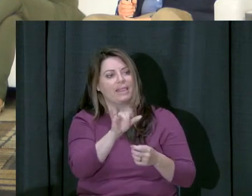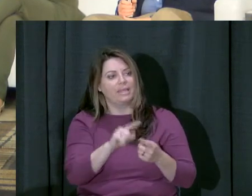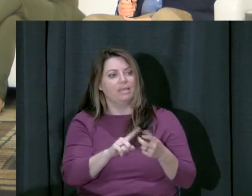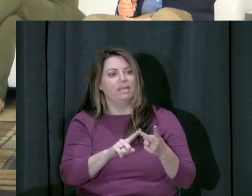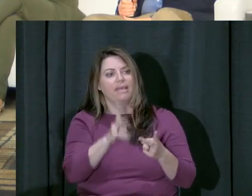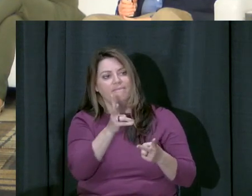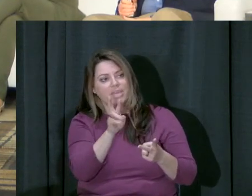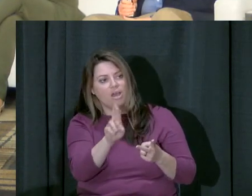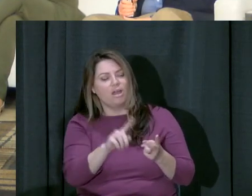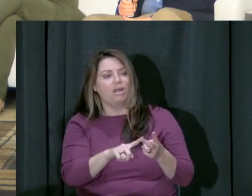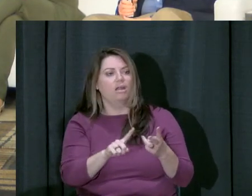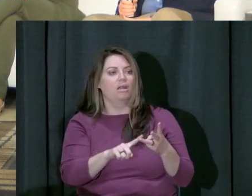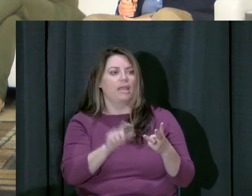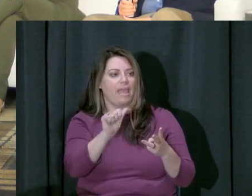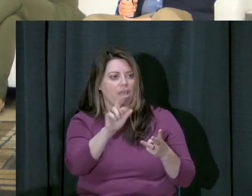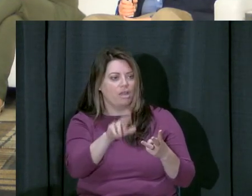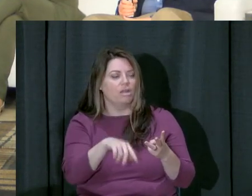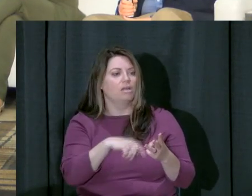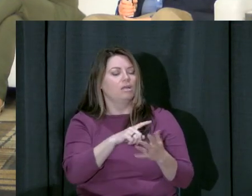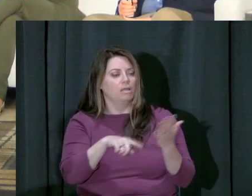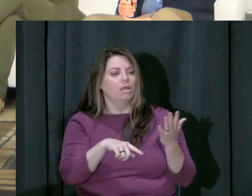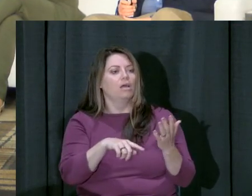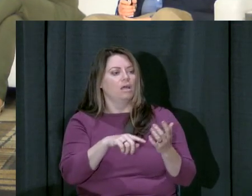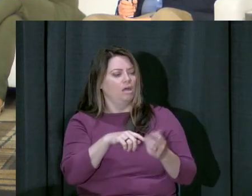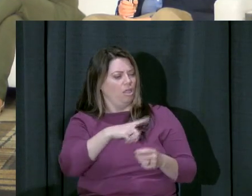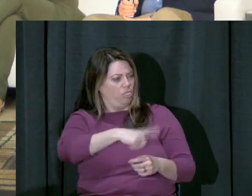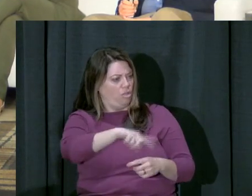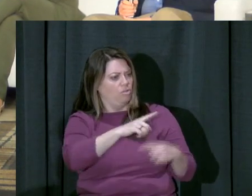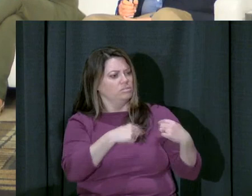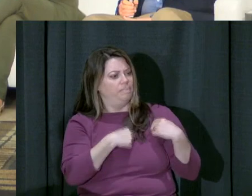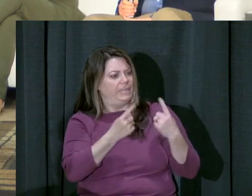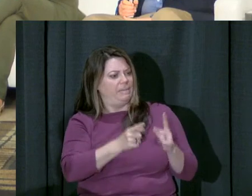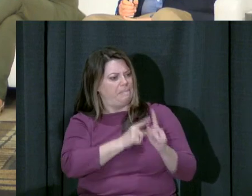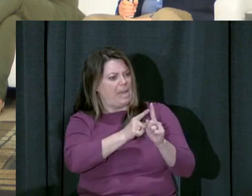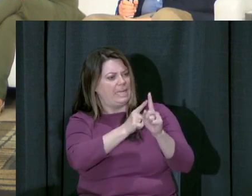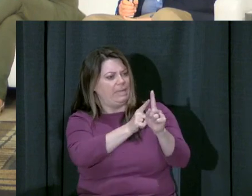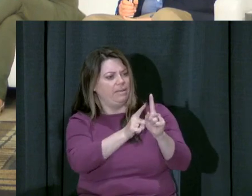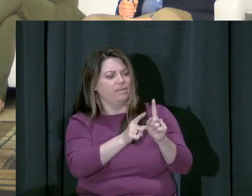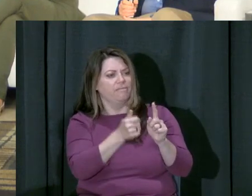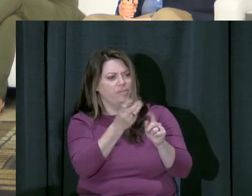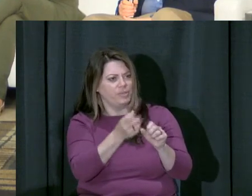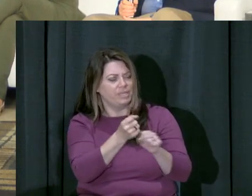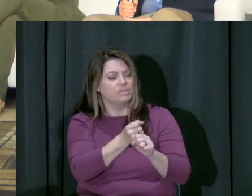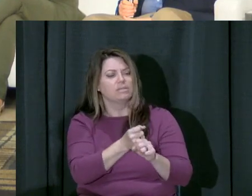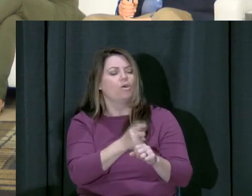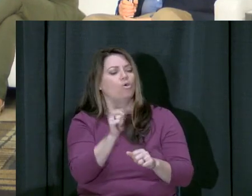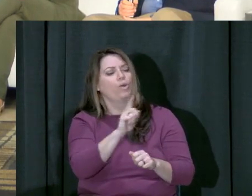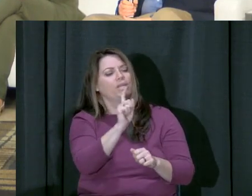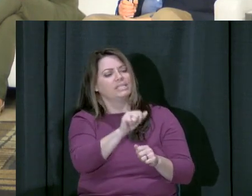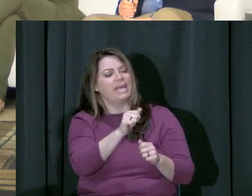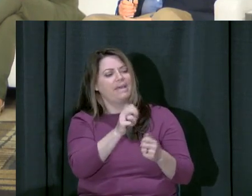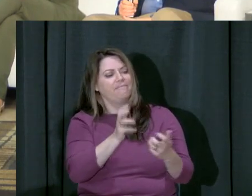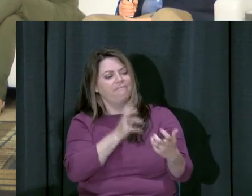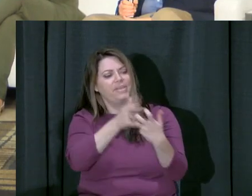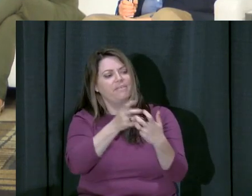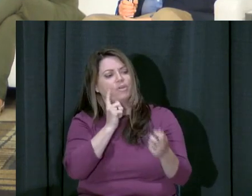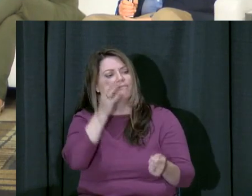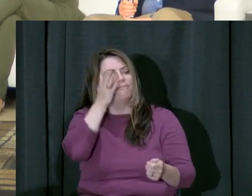reality, all of those things have been pioneered over these last few years. So where does it fit into the future of interfaces?